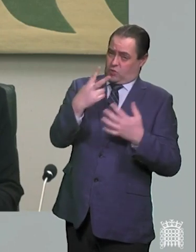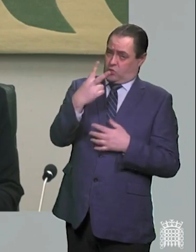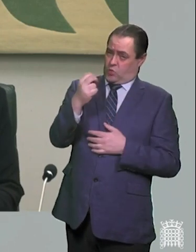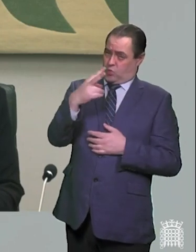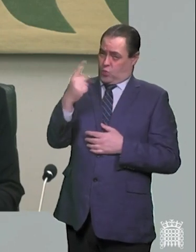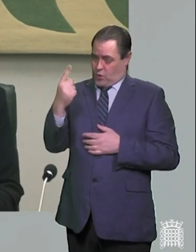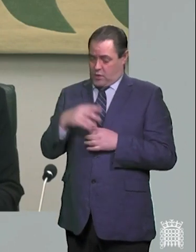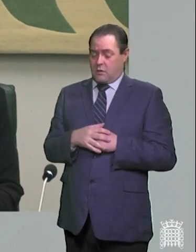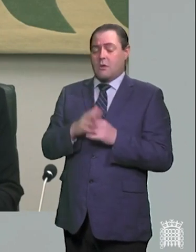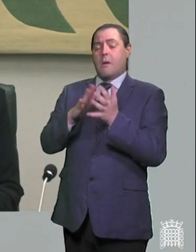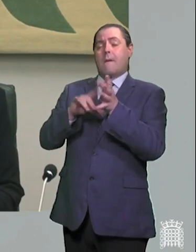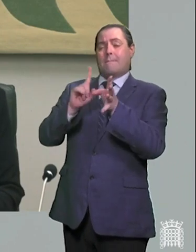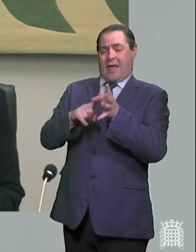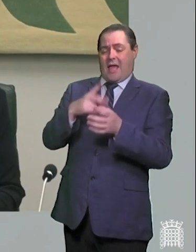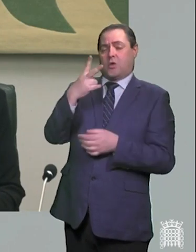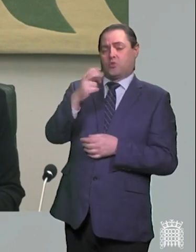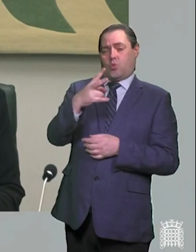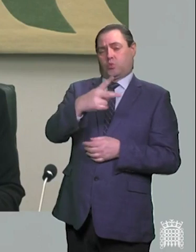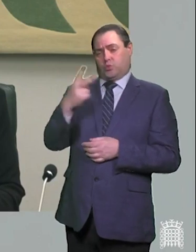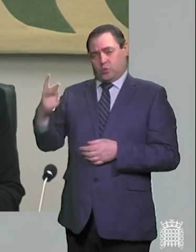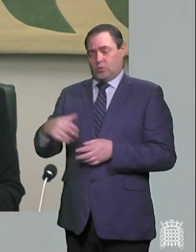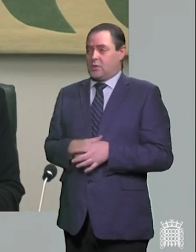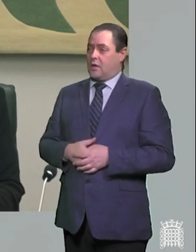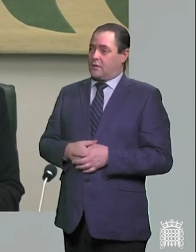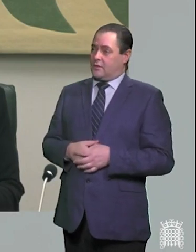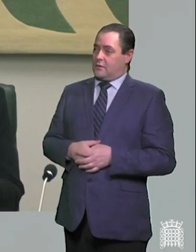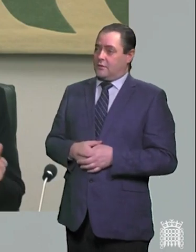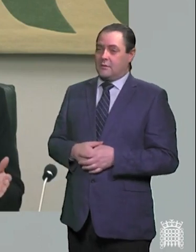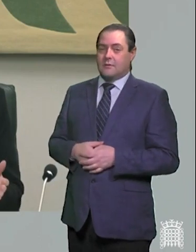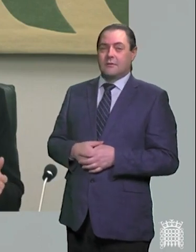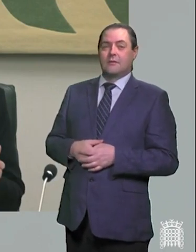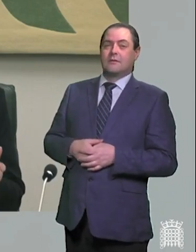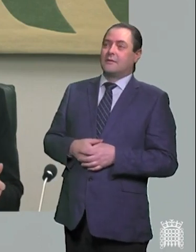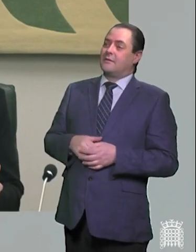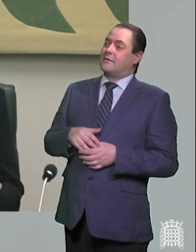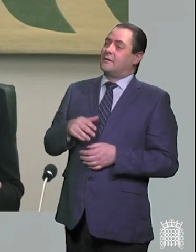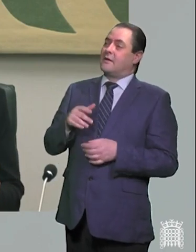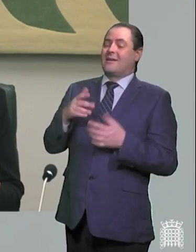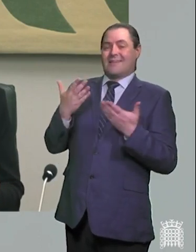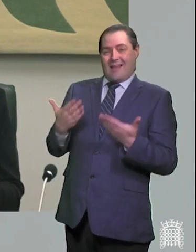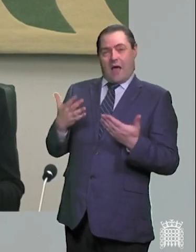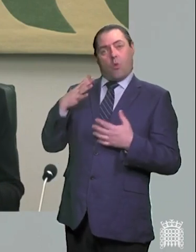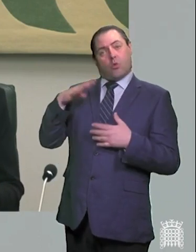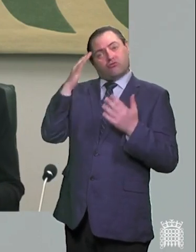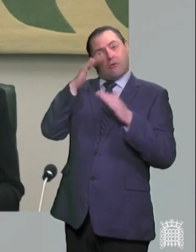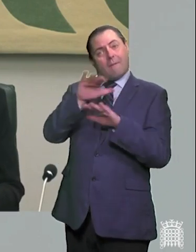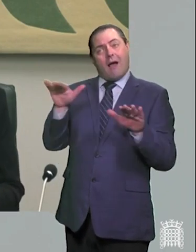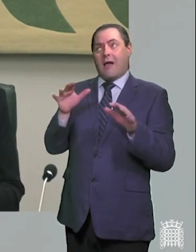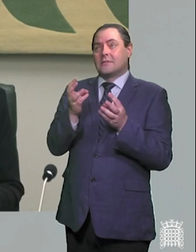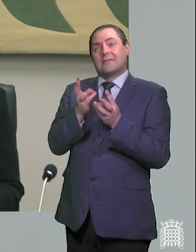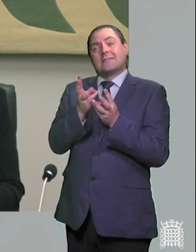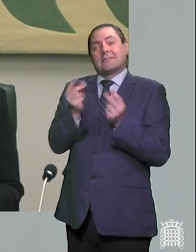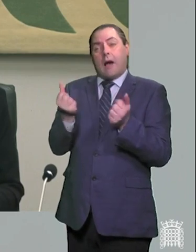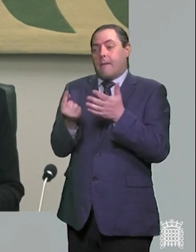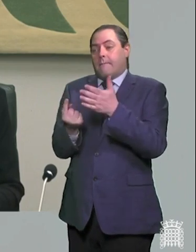the 25th of May 2022. I'd like us all to have a reminder now of some of what Mr